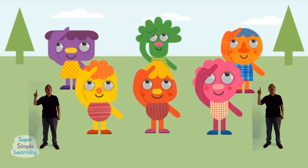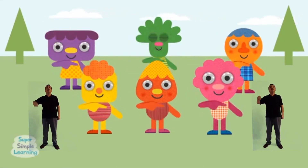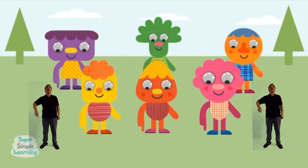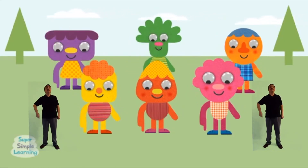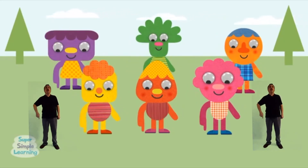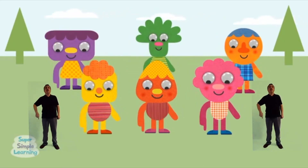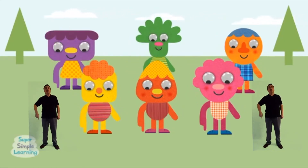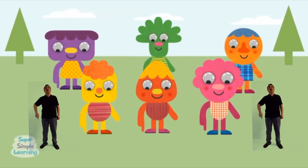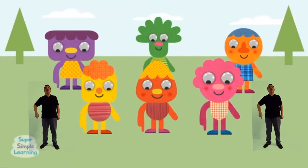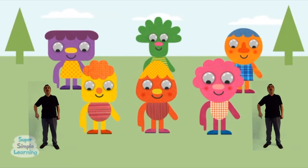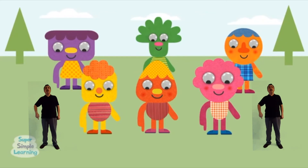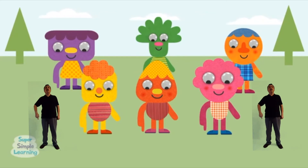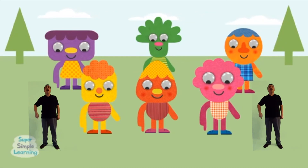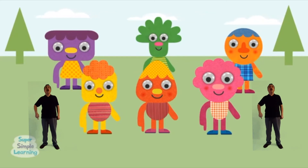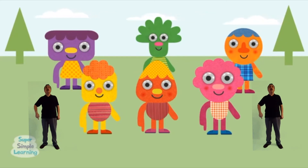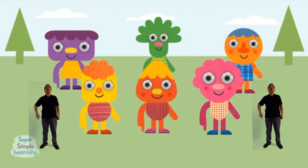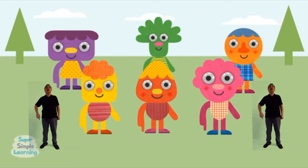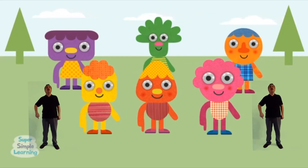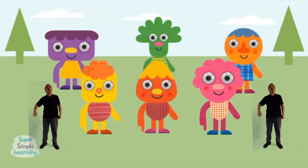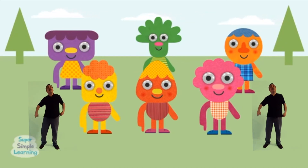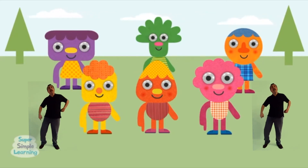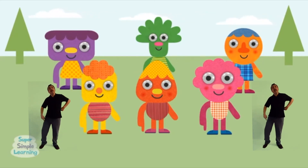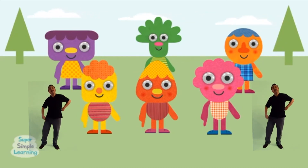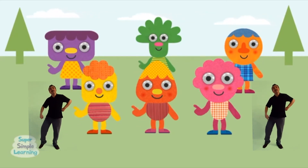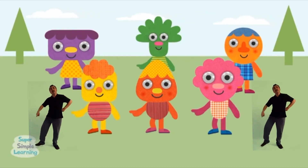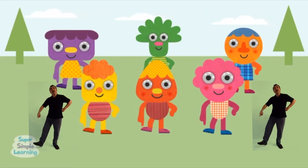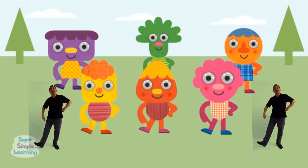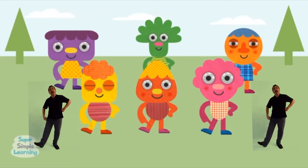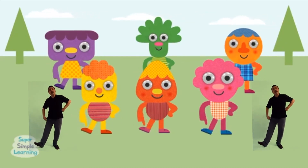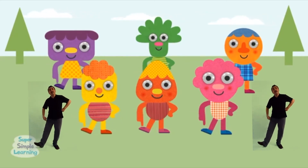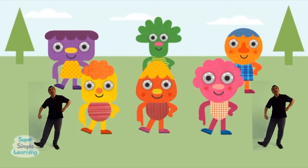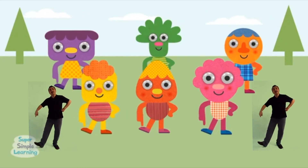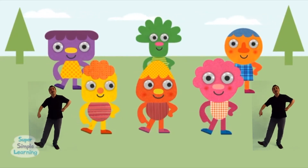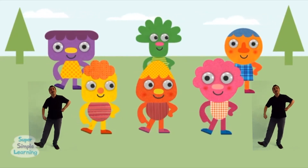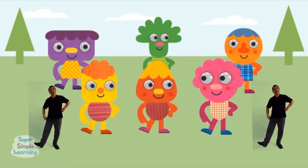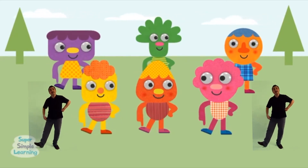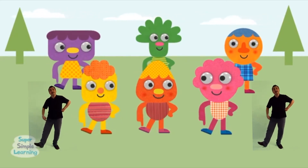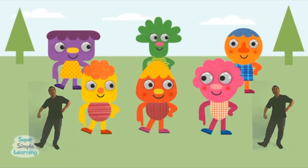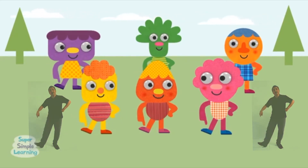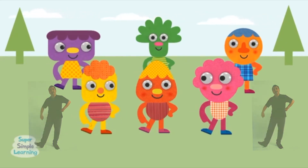finger down. Put it on your leg, leg.